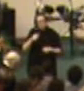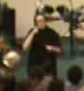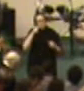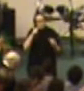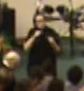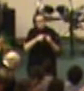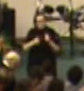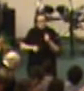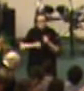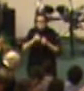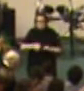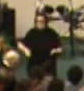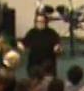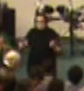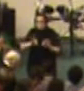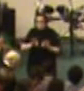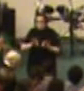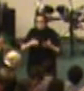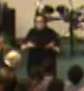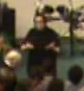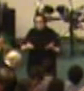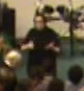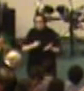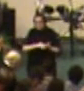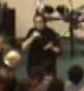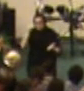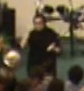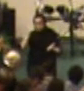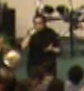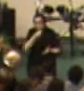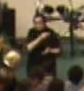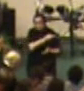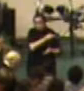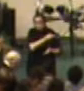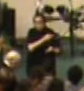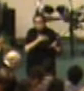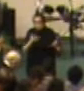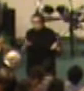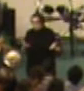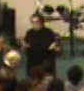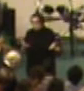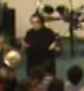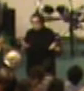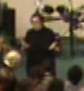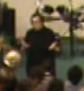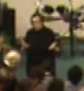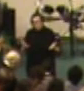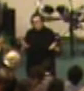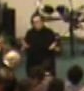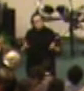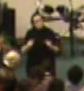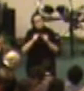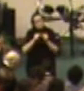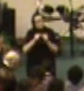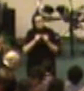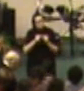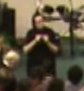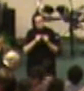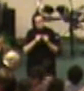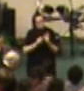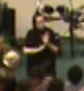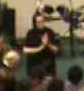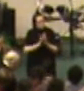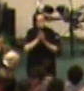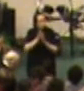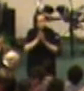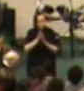the most important thing that they have learned from Sean and Sarah. And that they will continue to grow in their love